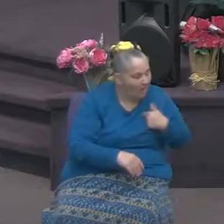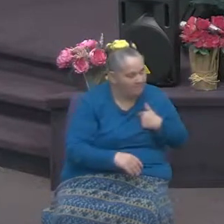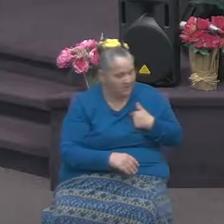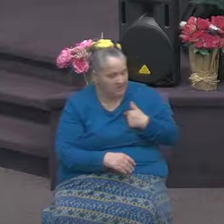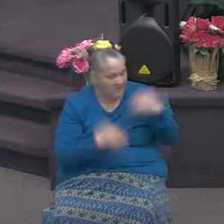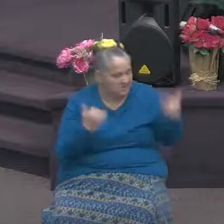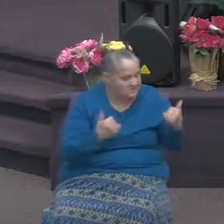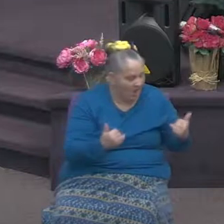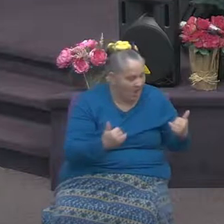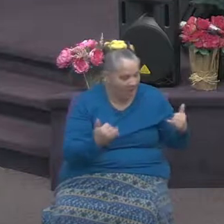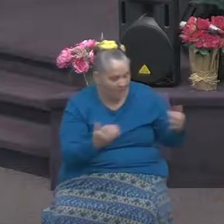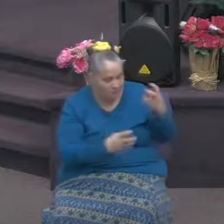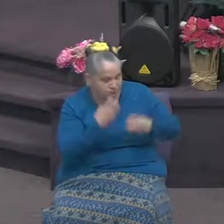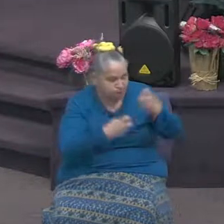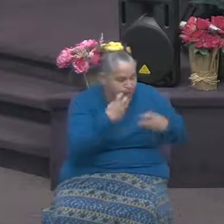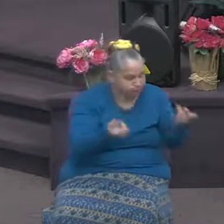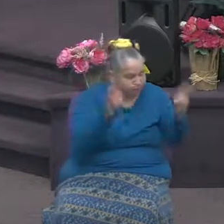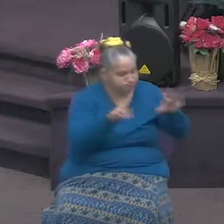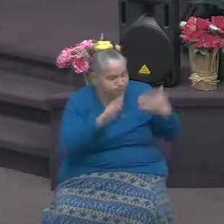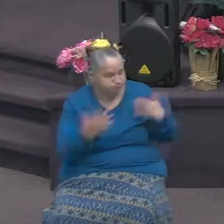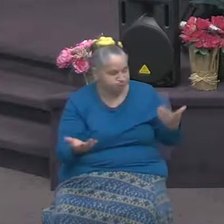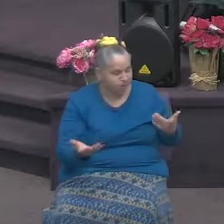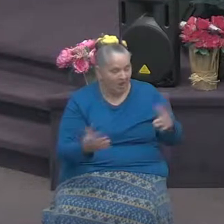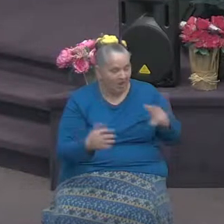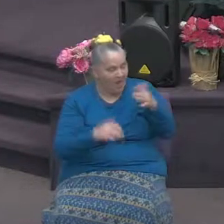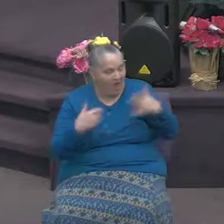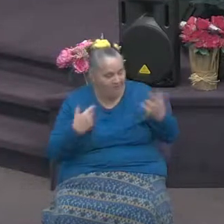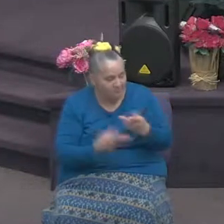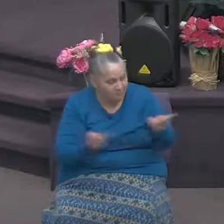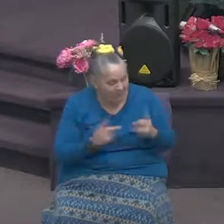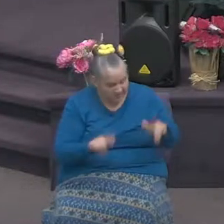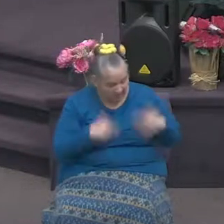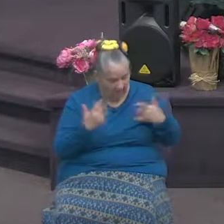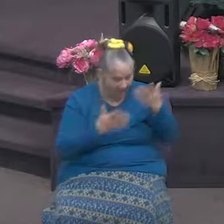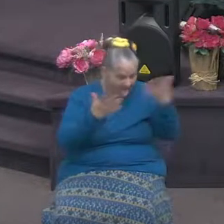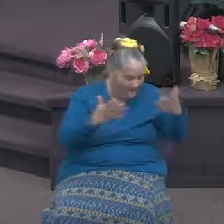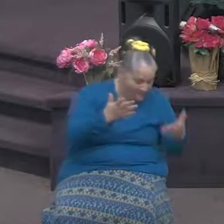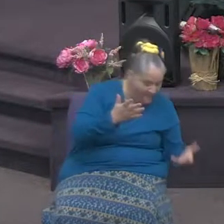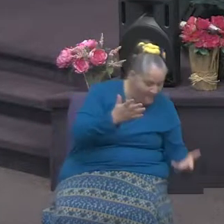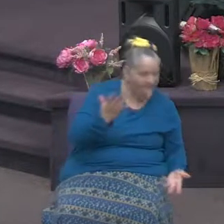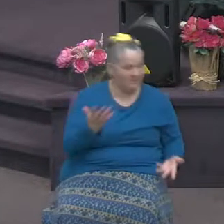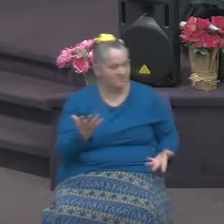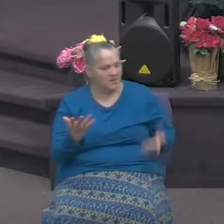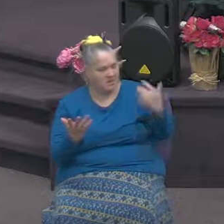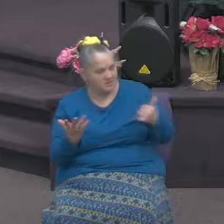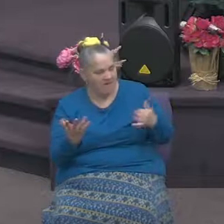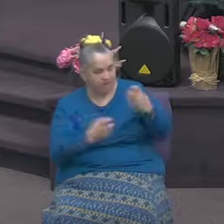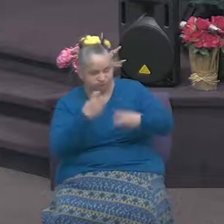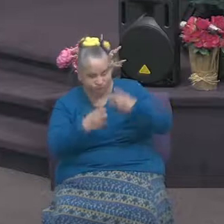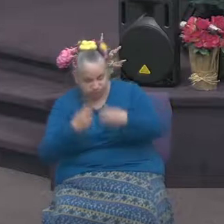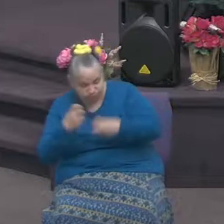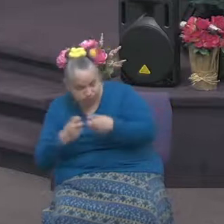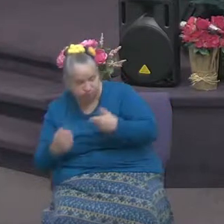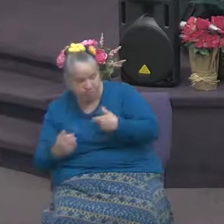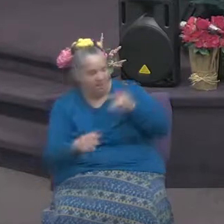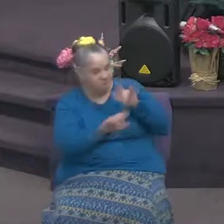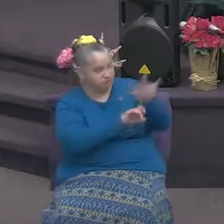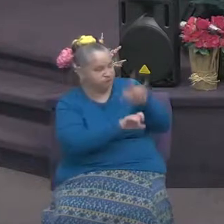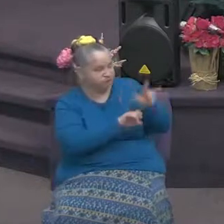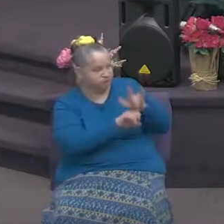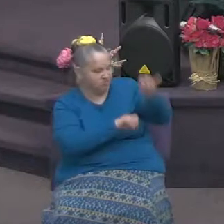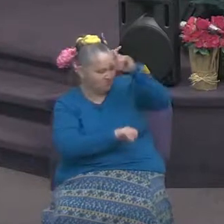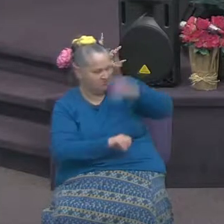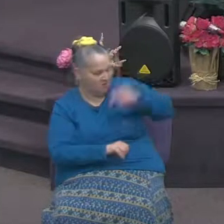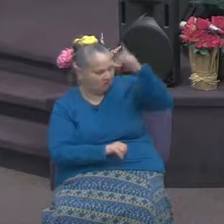tell me? Now all these issues are happening. Now I don't have a place to stay. Now this is happening. Now this is happening. Blaming